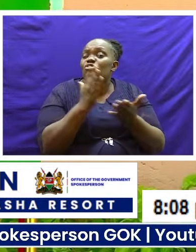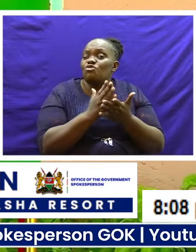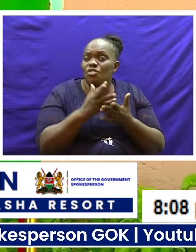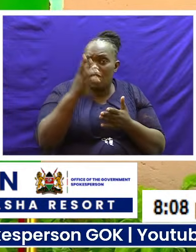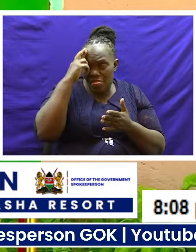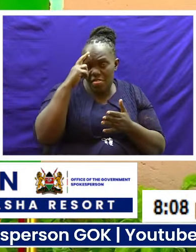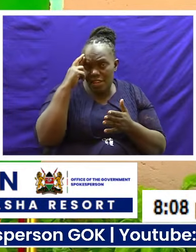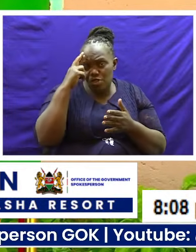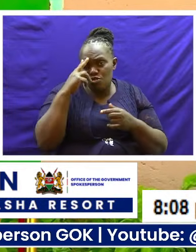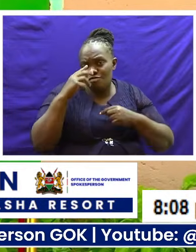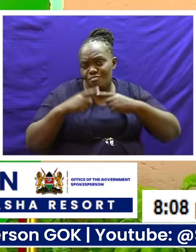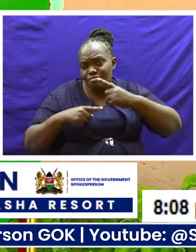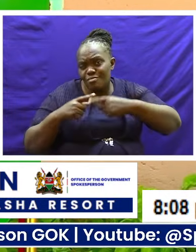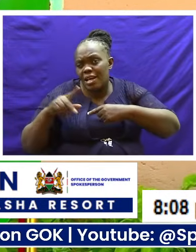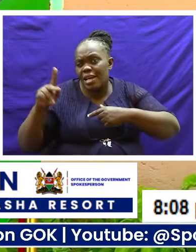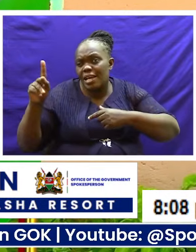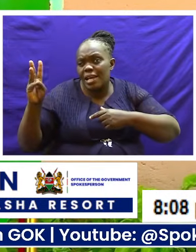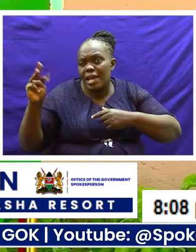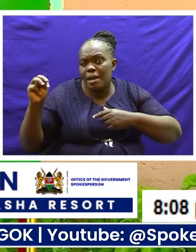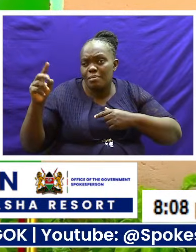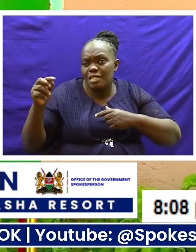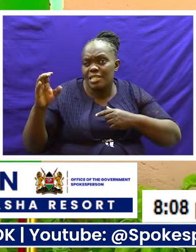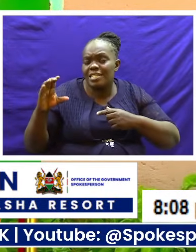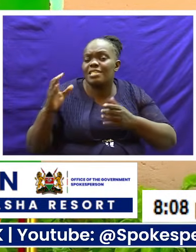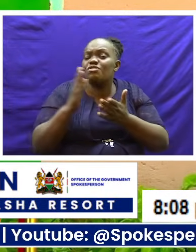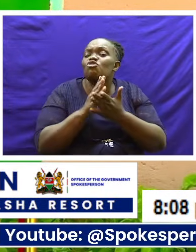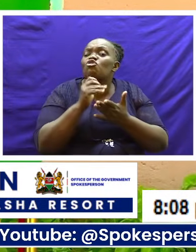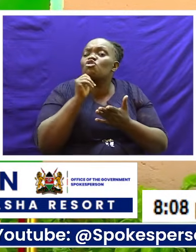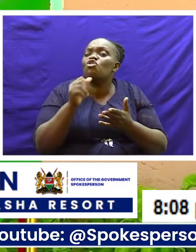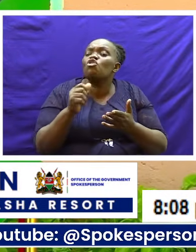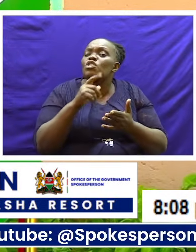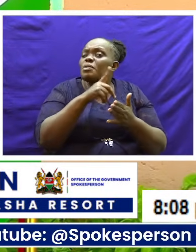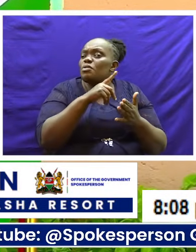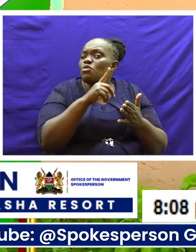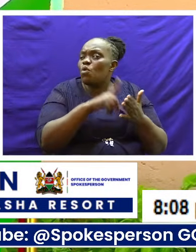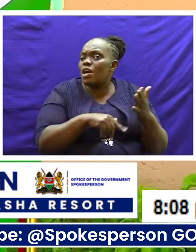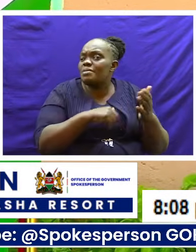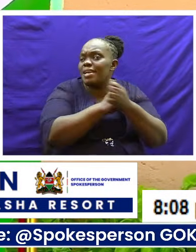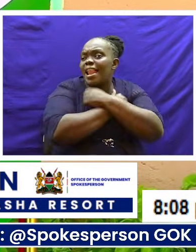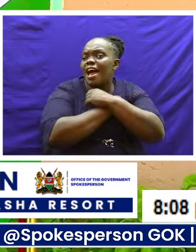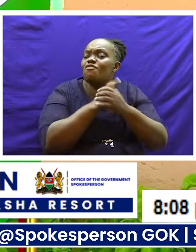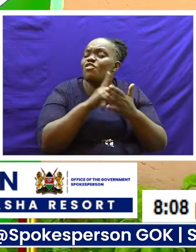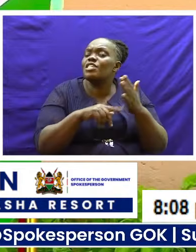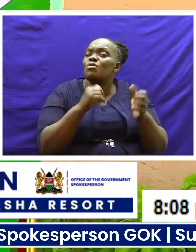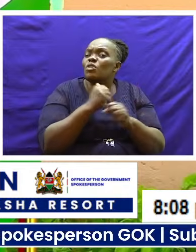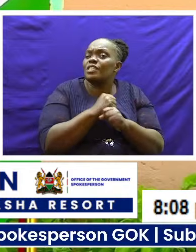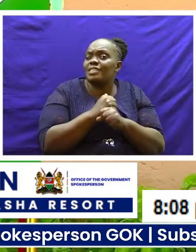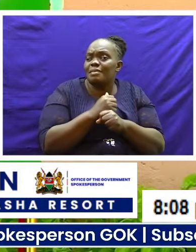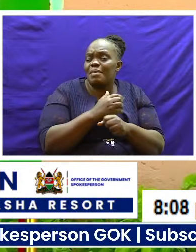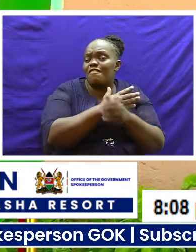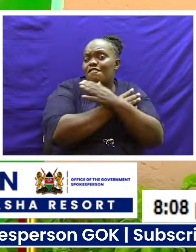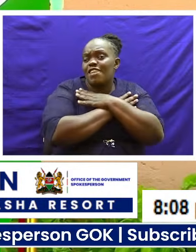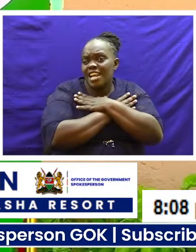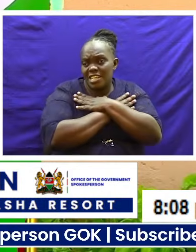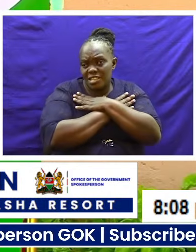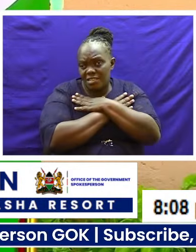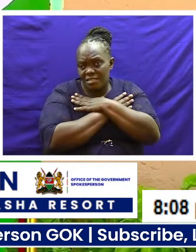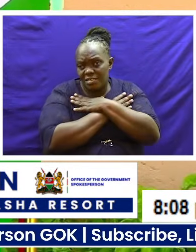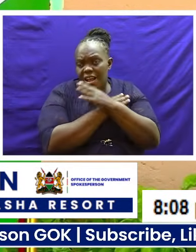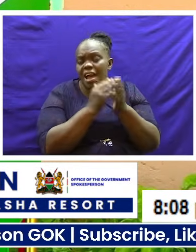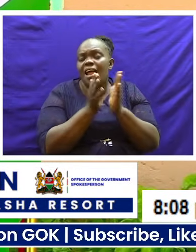that kept me in KMTC is not because I loved what I was doing, but because of my friends